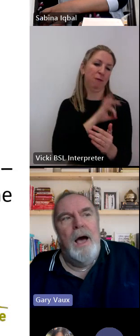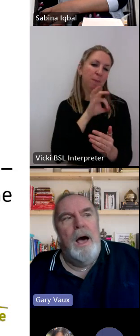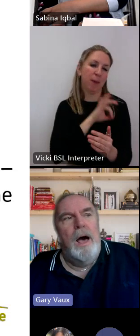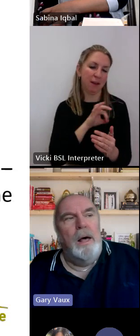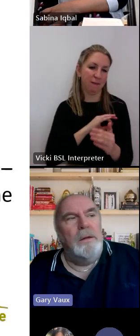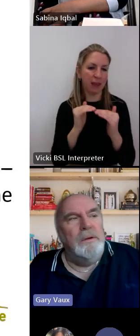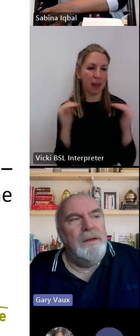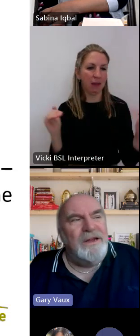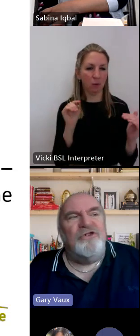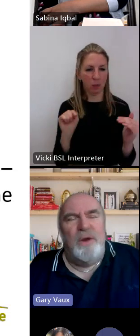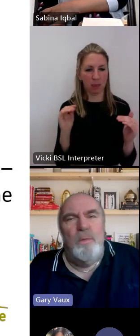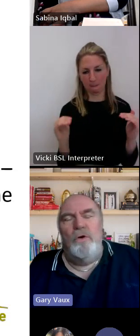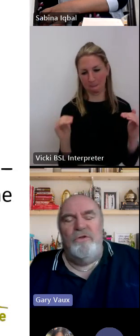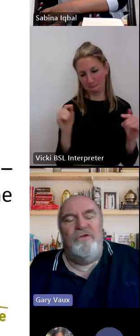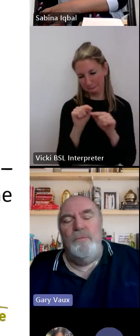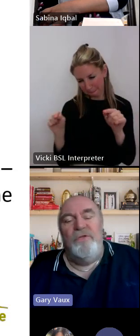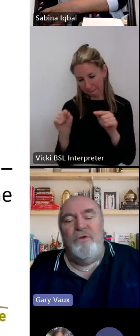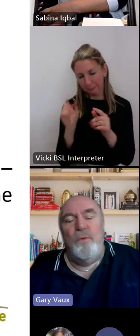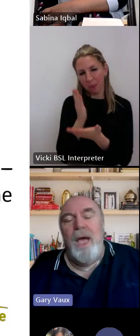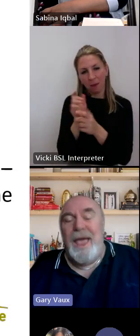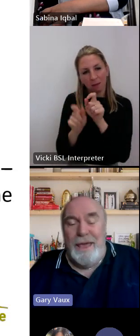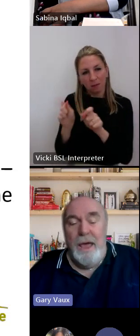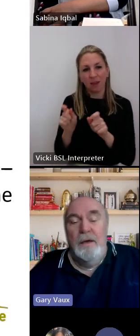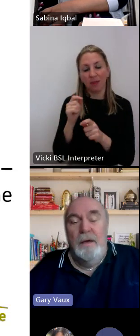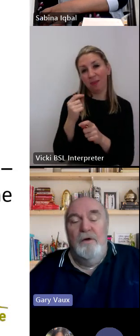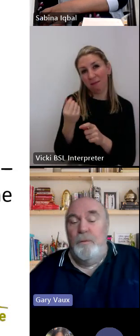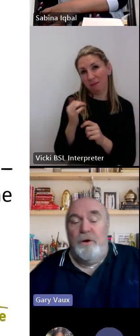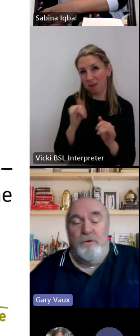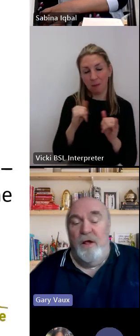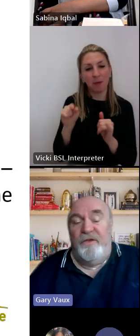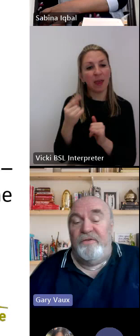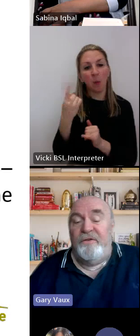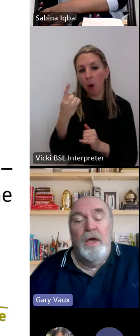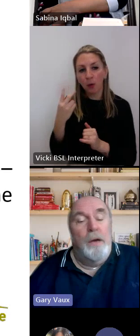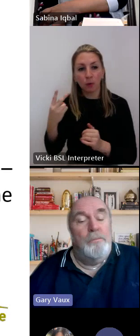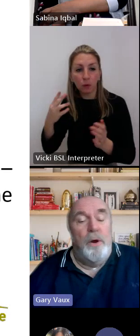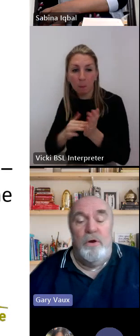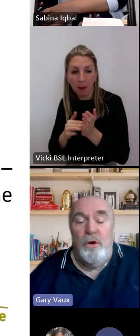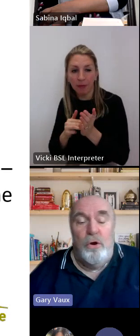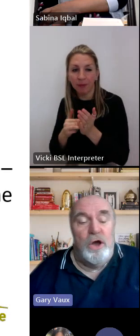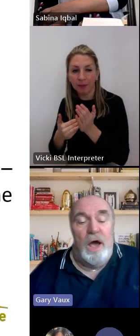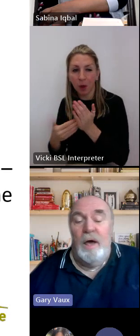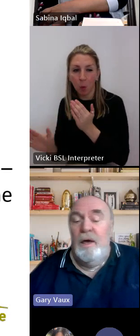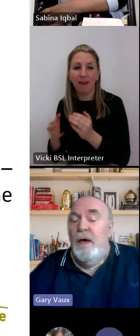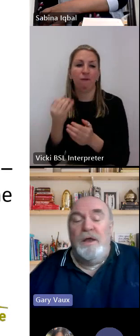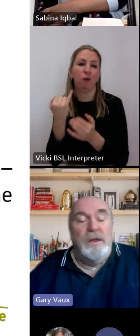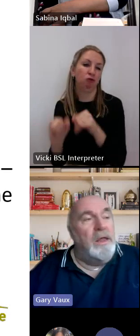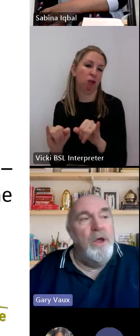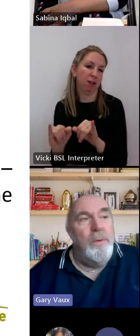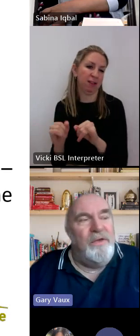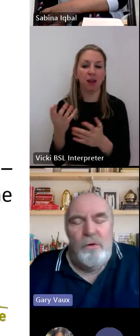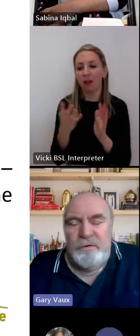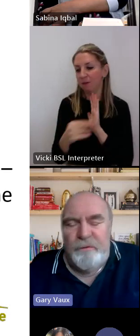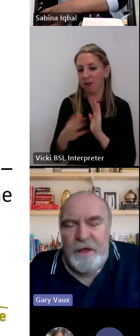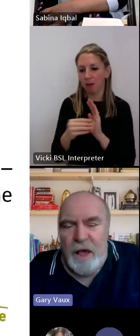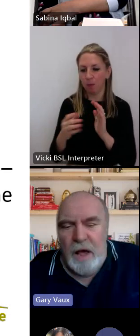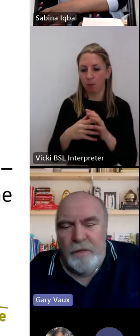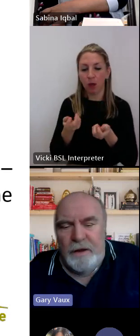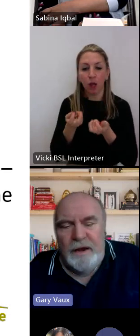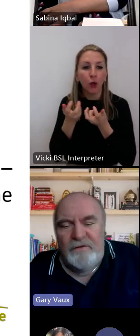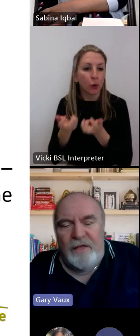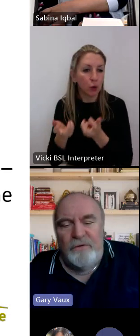they are literally 1 or 2 months away from a crisis, a broken cooker, a new exhaust